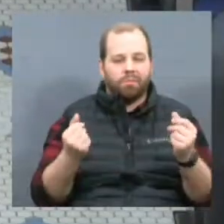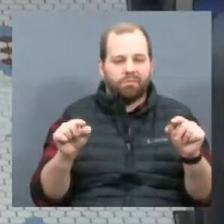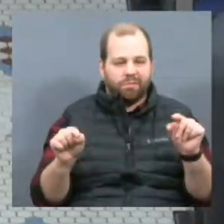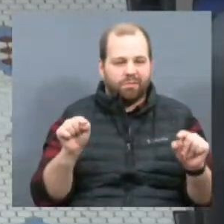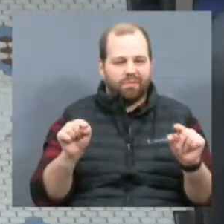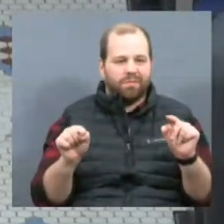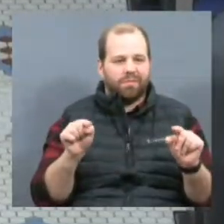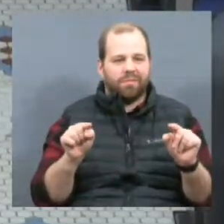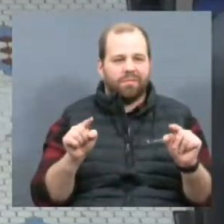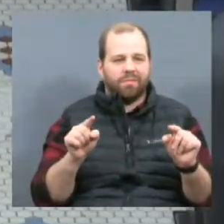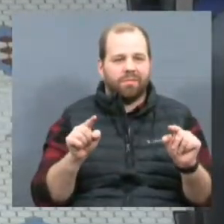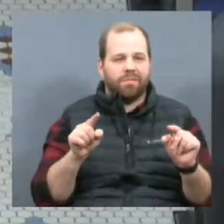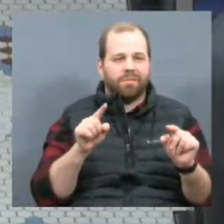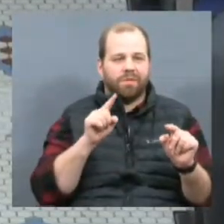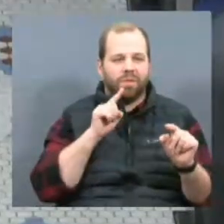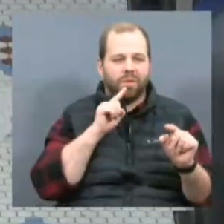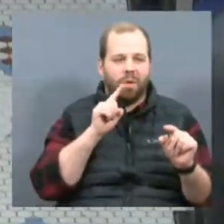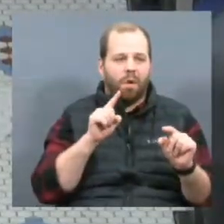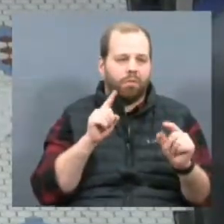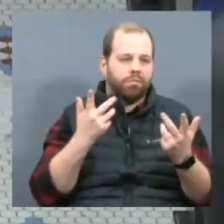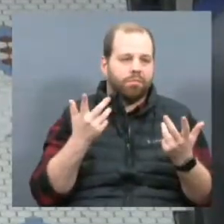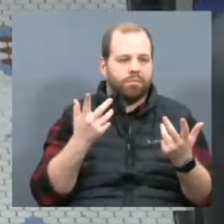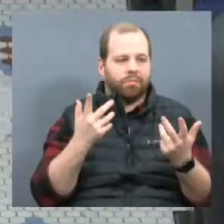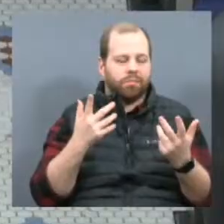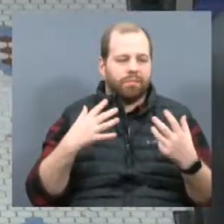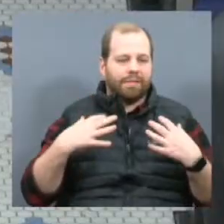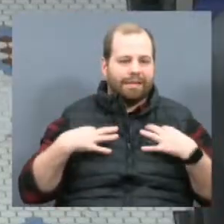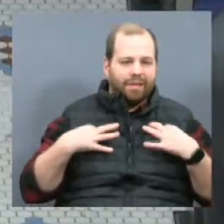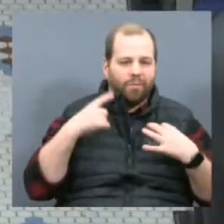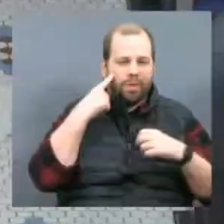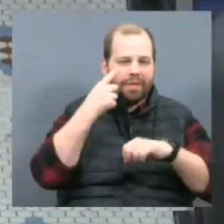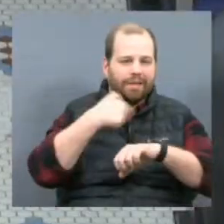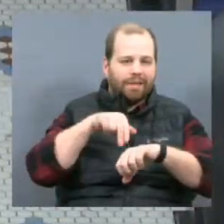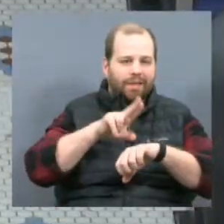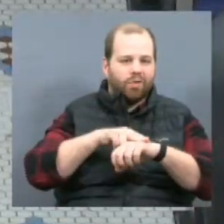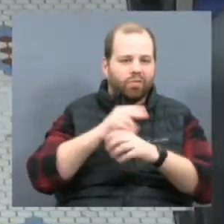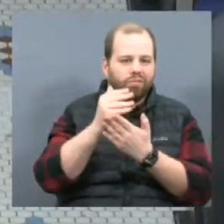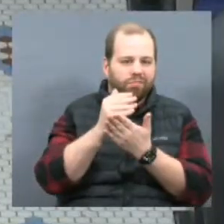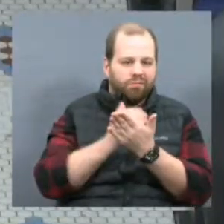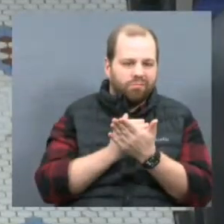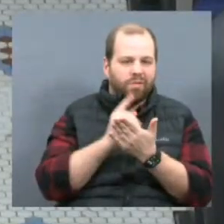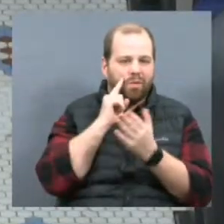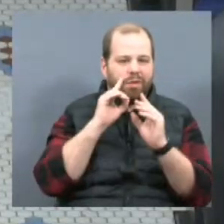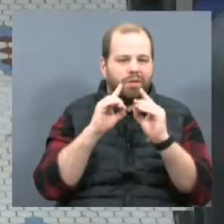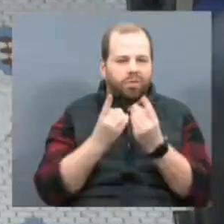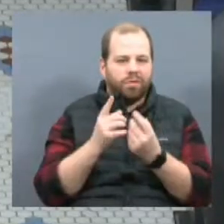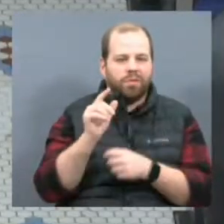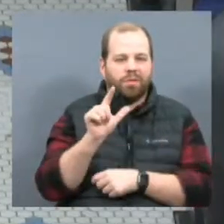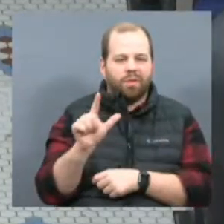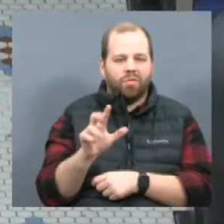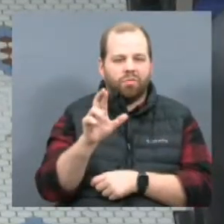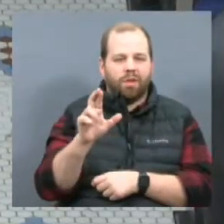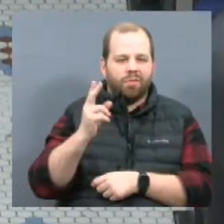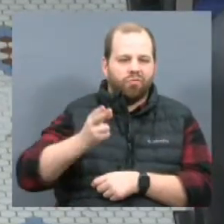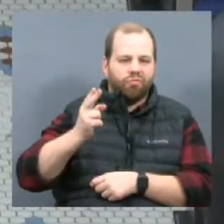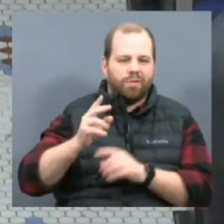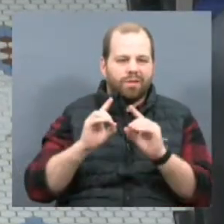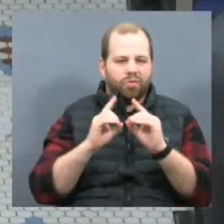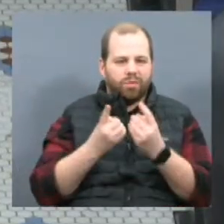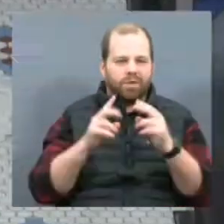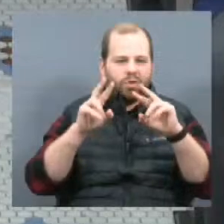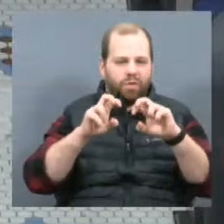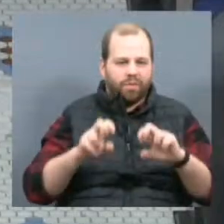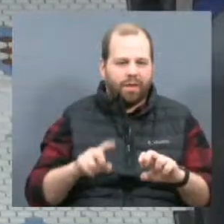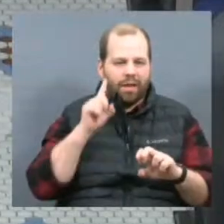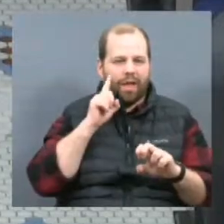prime candidates for inclusion in the National Register listed district through Little Rock's ongoing Historic District Survey and